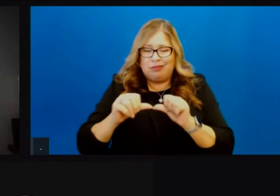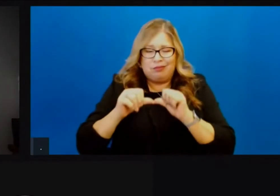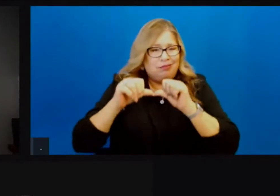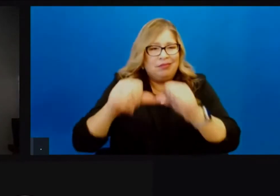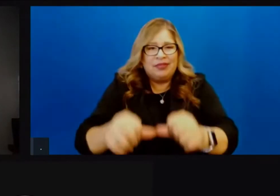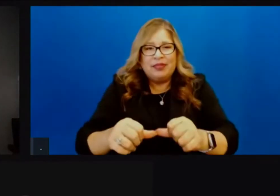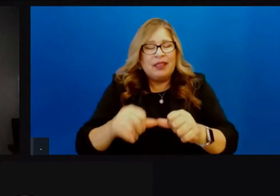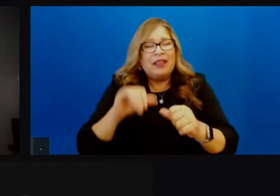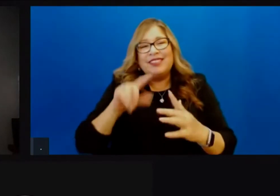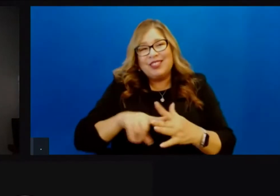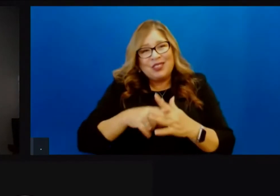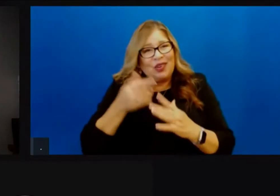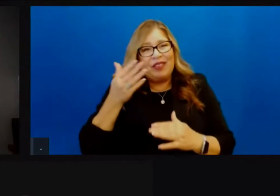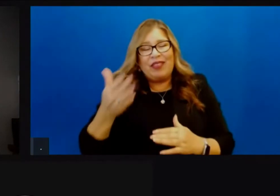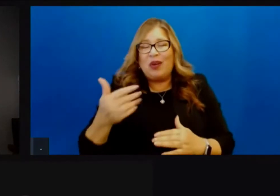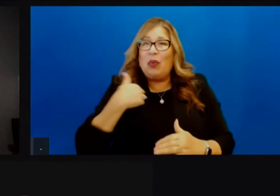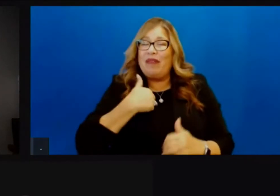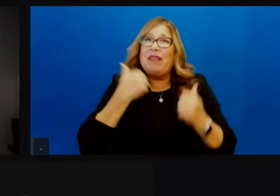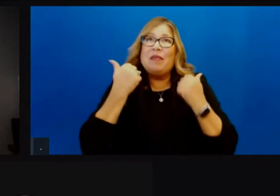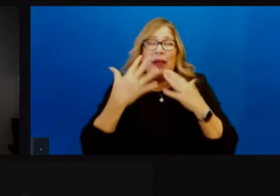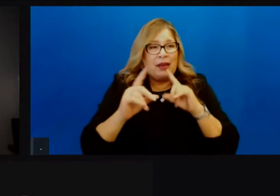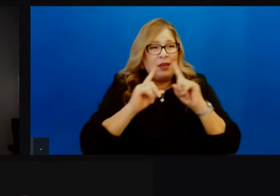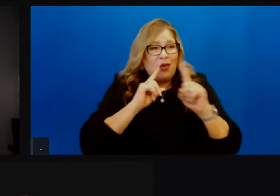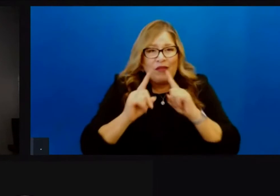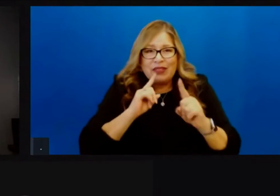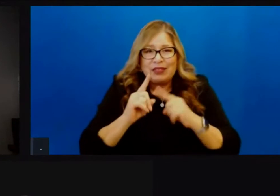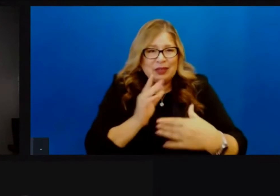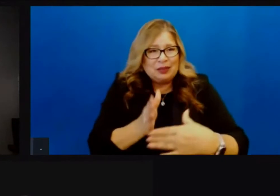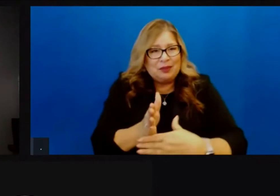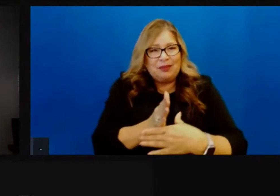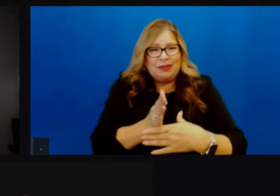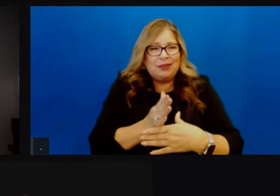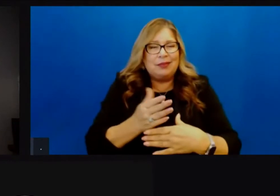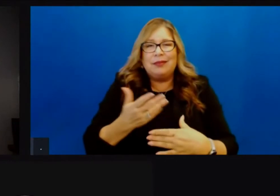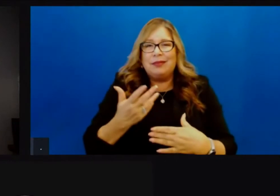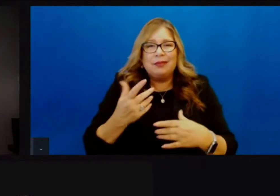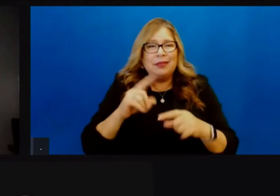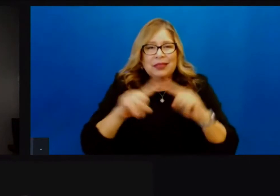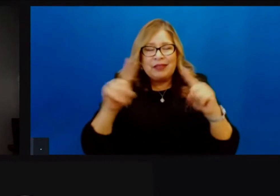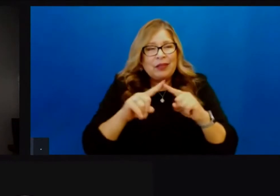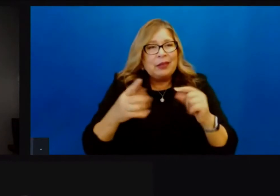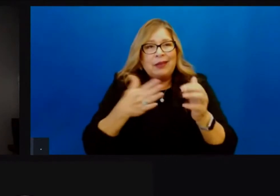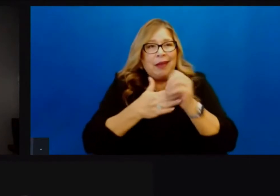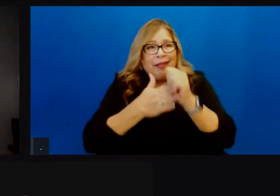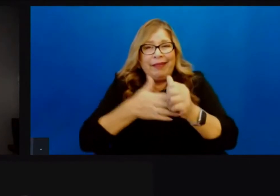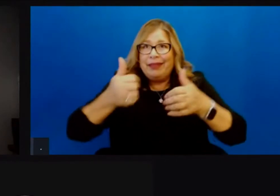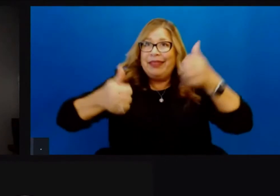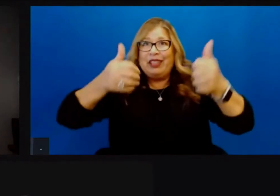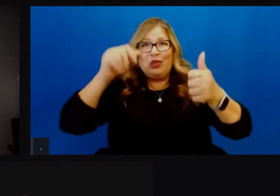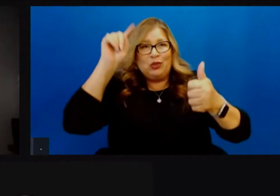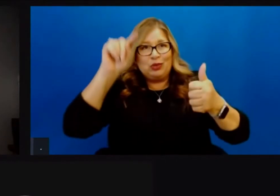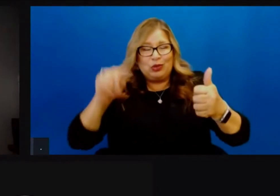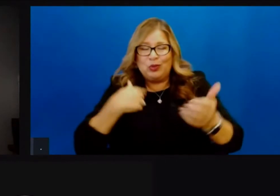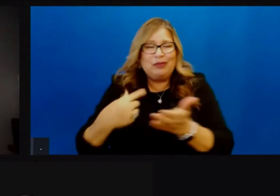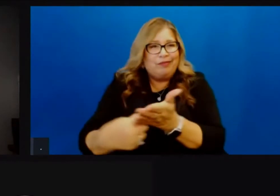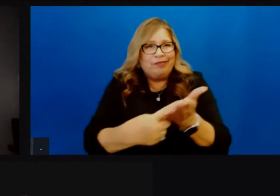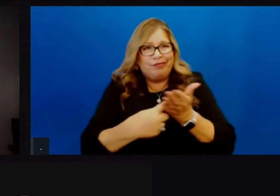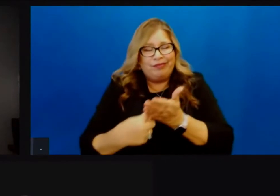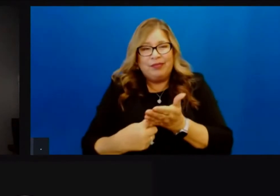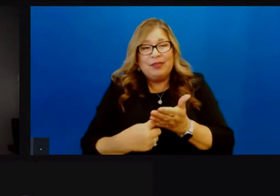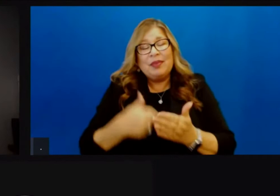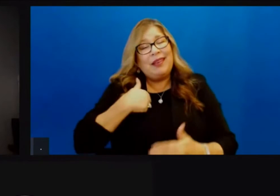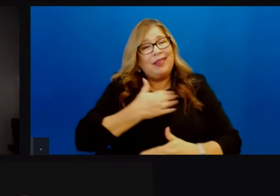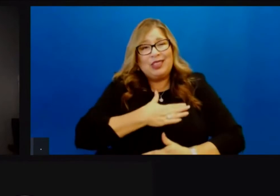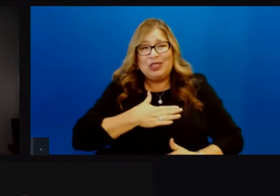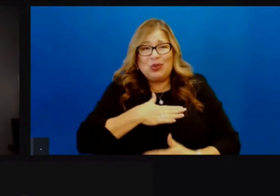think a lot of alignment conversations between different levels of leadership at California. I know that I enjoy